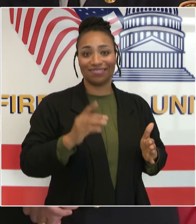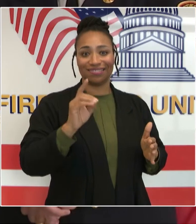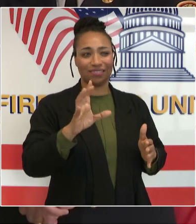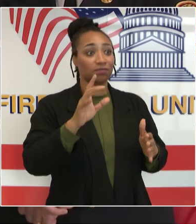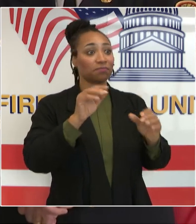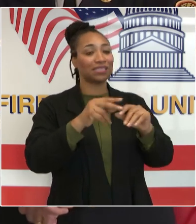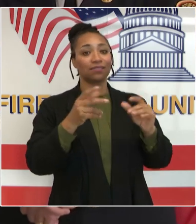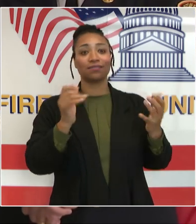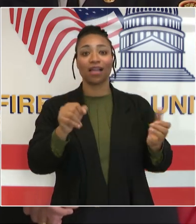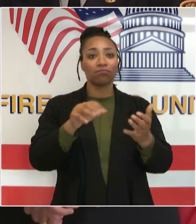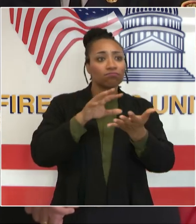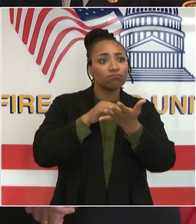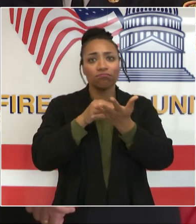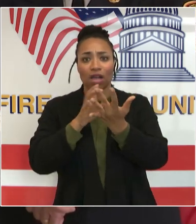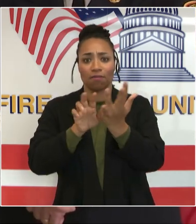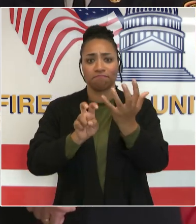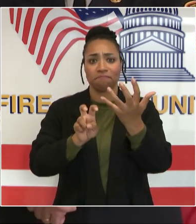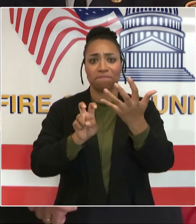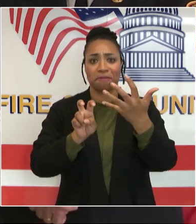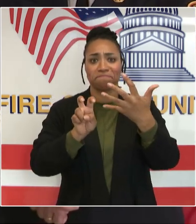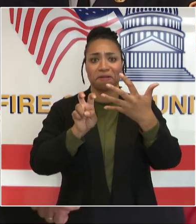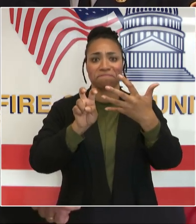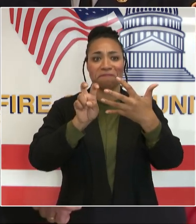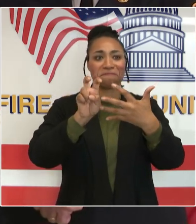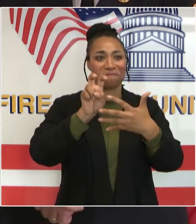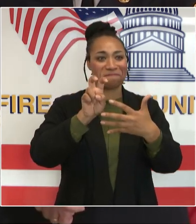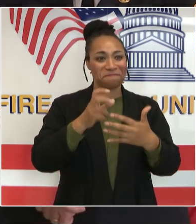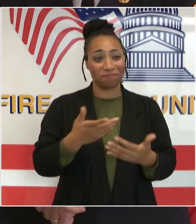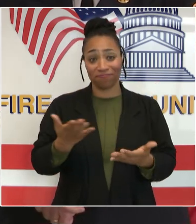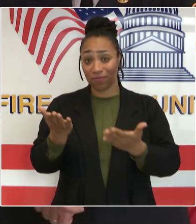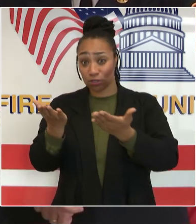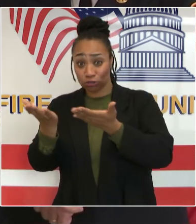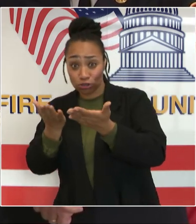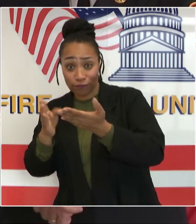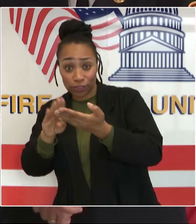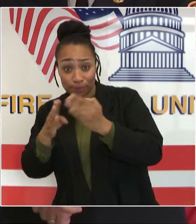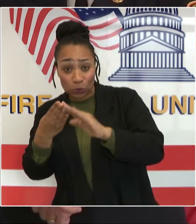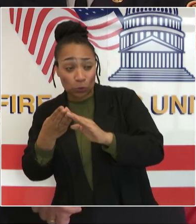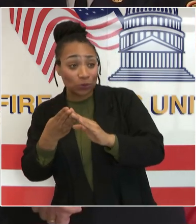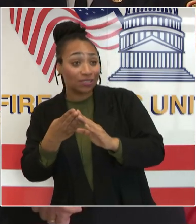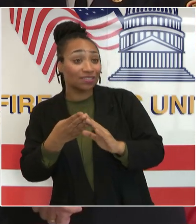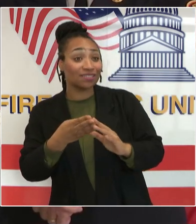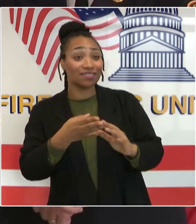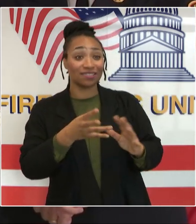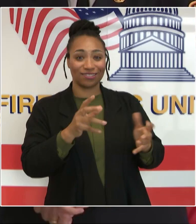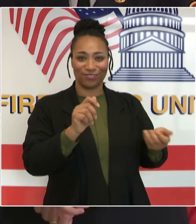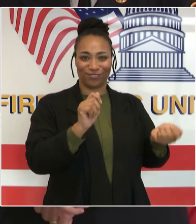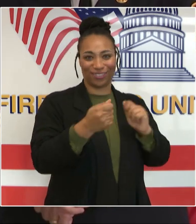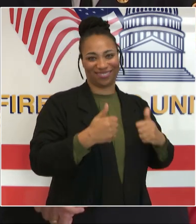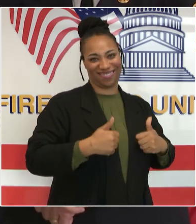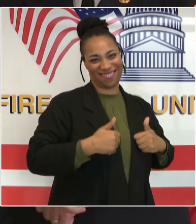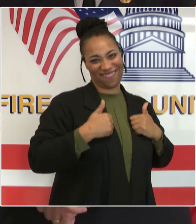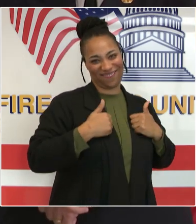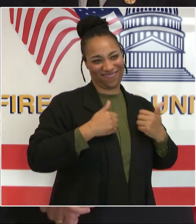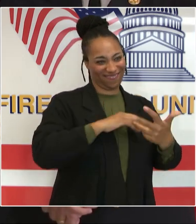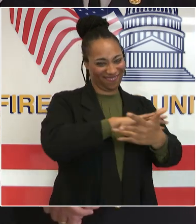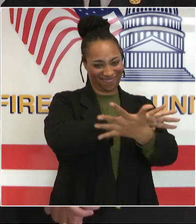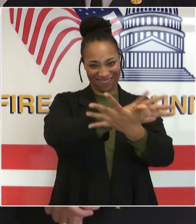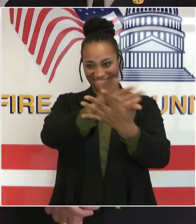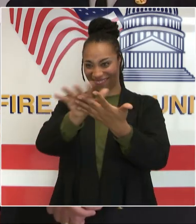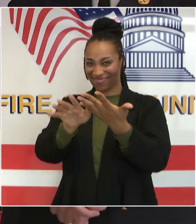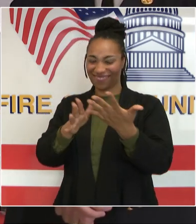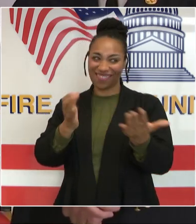careers, serve their communities, and transform lives. Thank you all, and I'm going to invite Mayor Bowser back up for